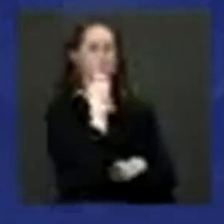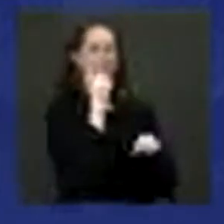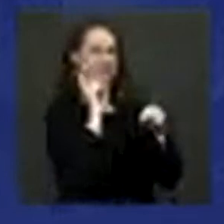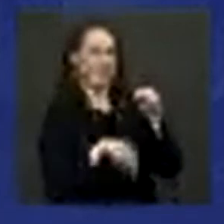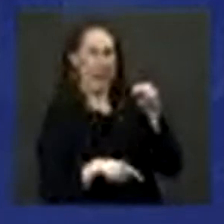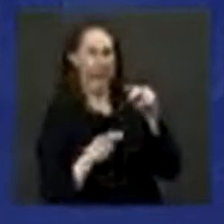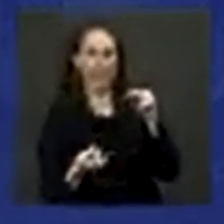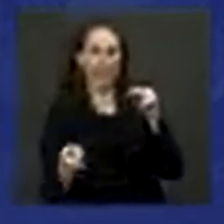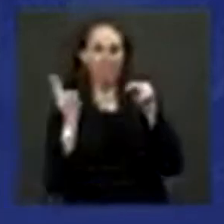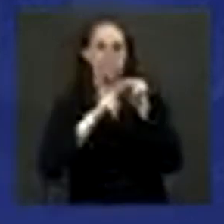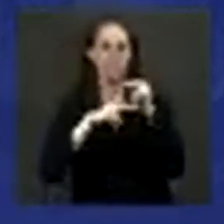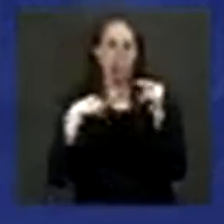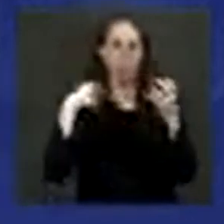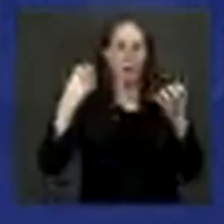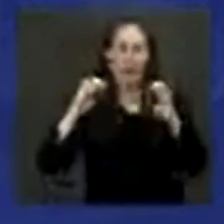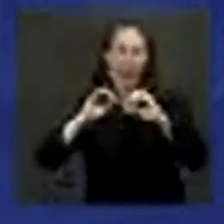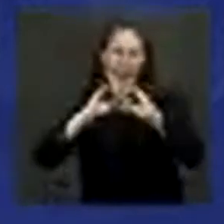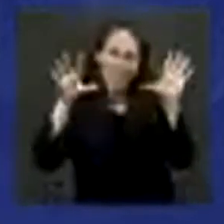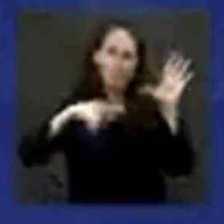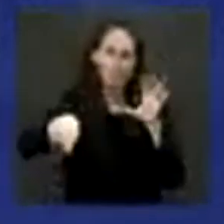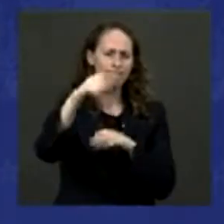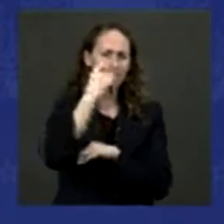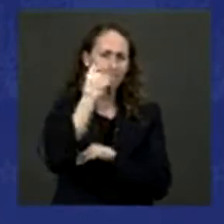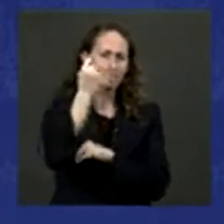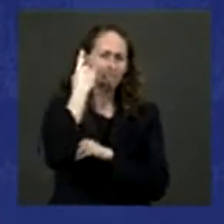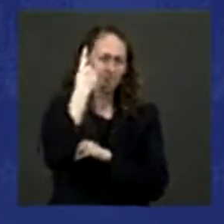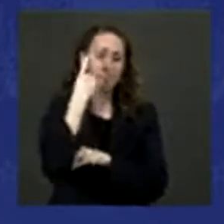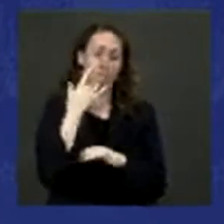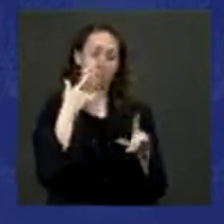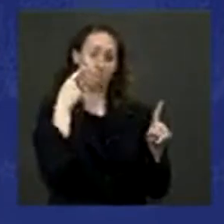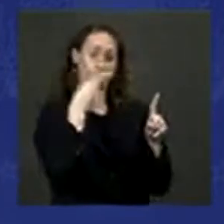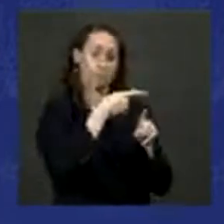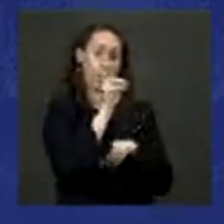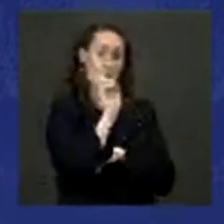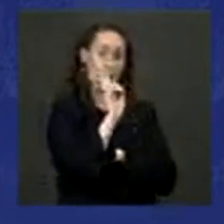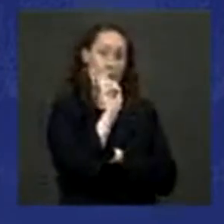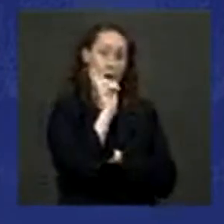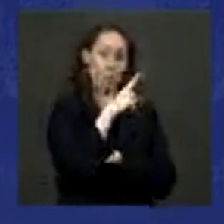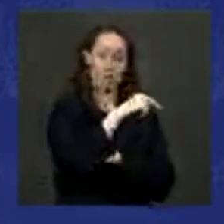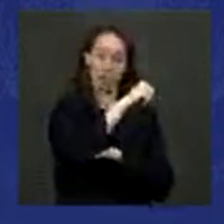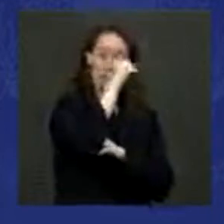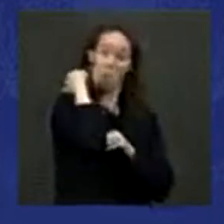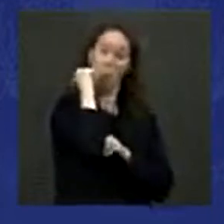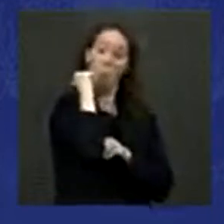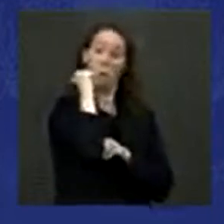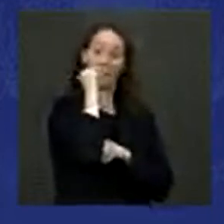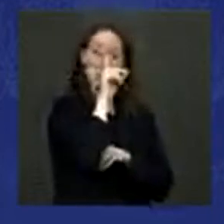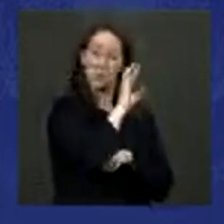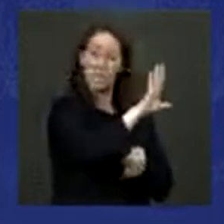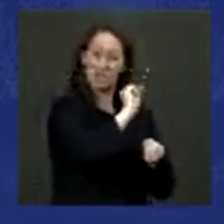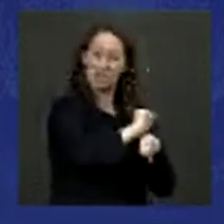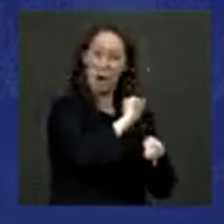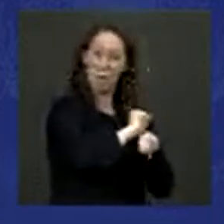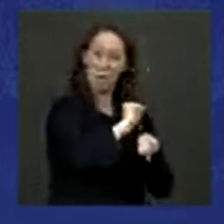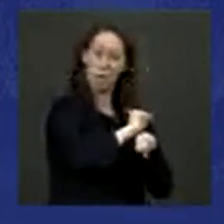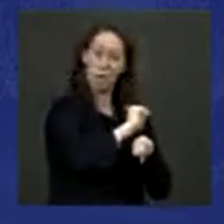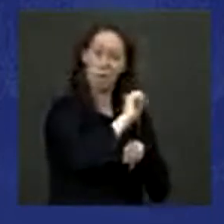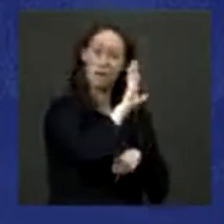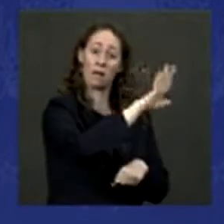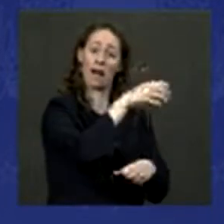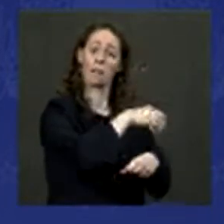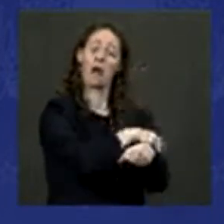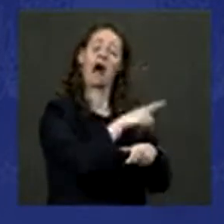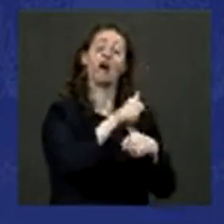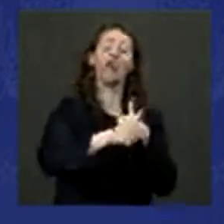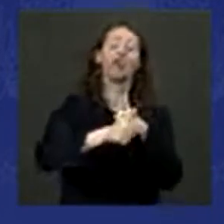clear. Not only are Republicans refusing to do their job, they're threatening to use their power, to